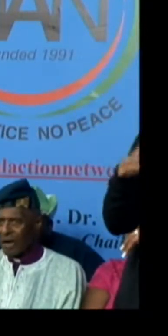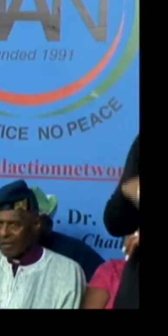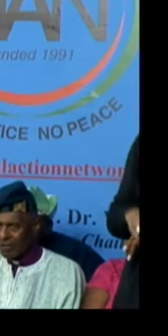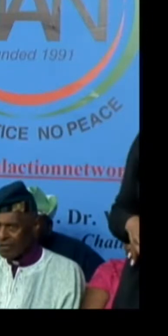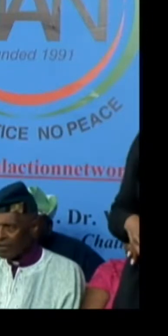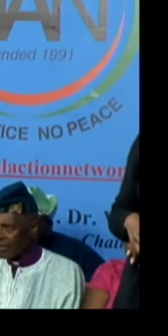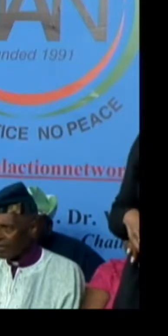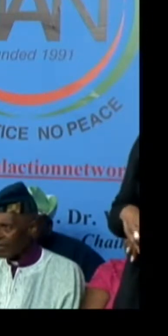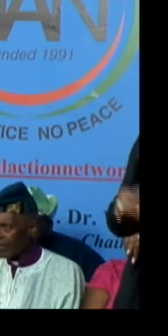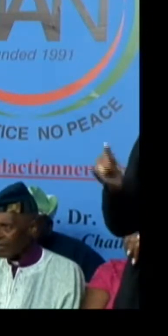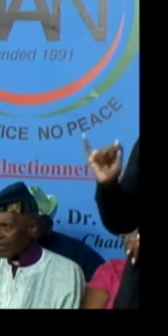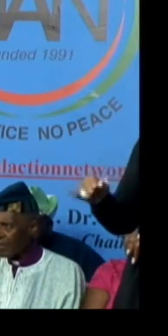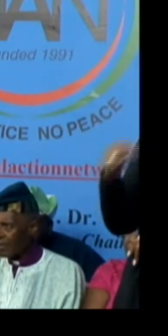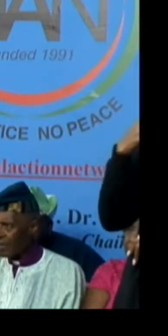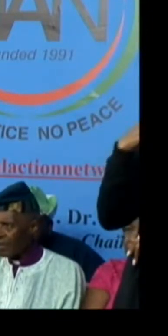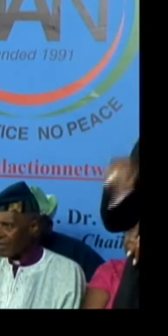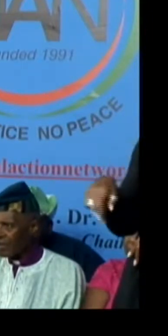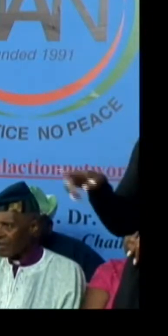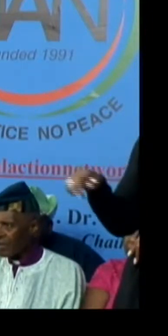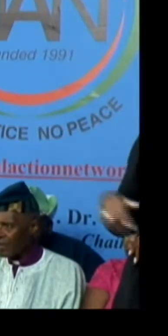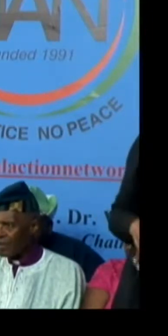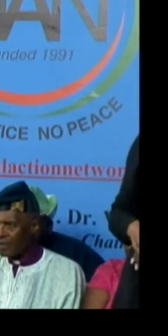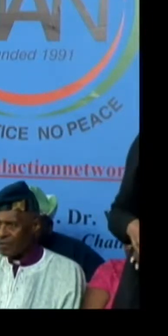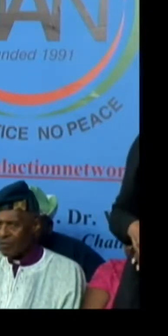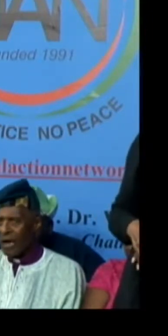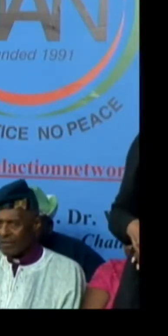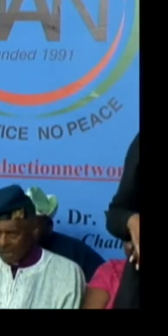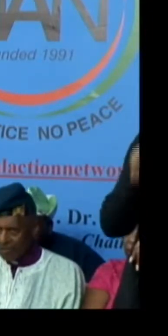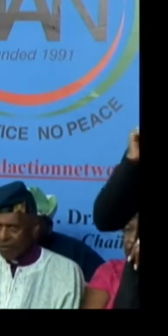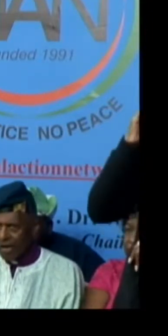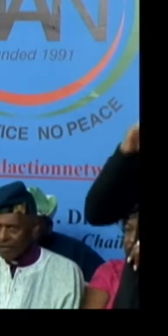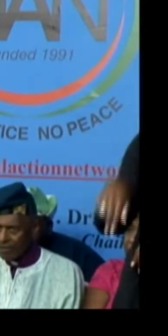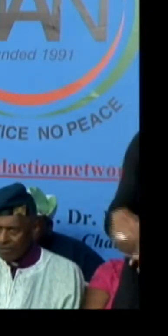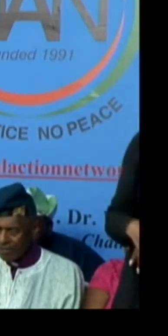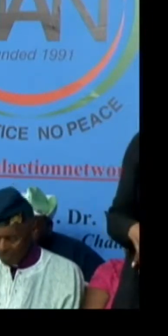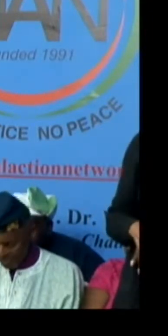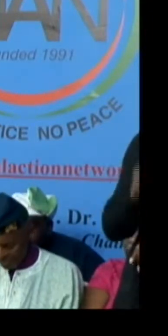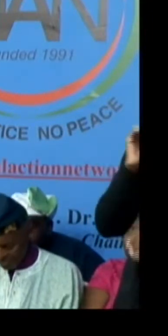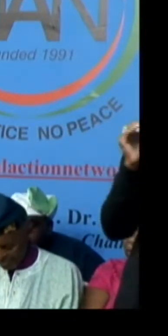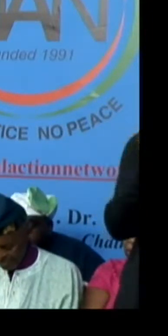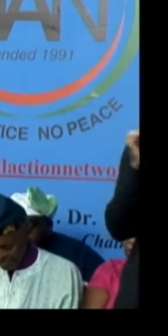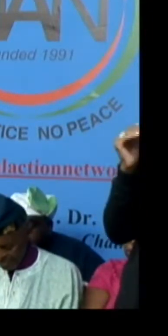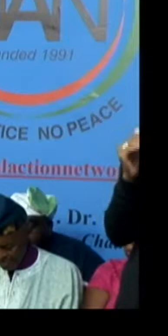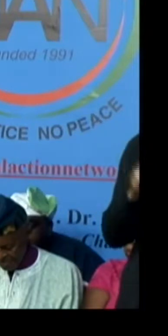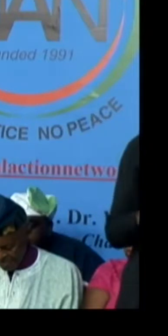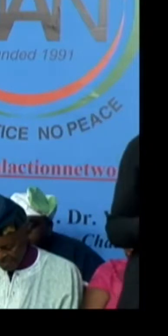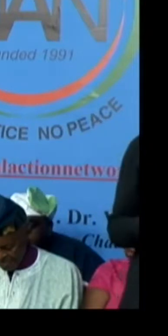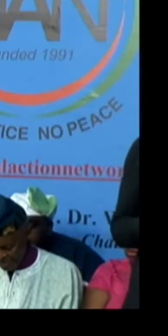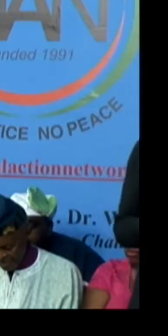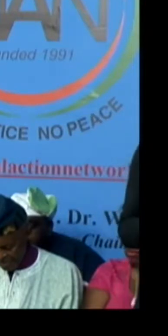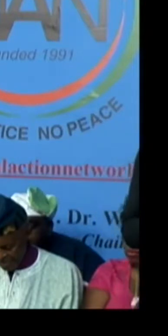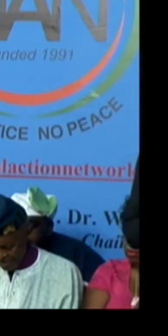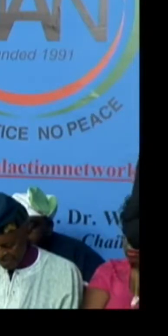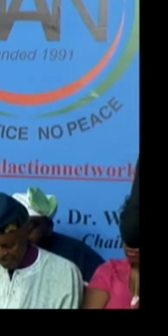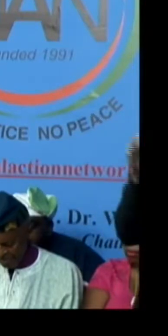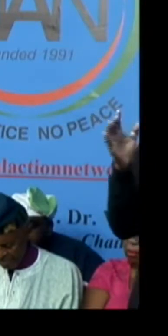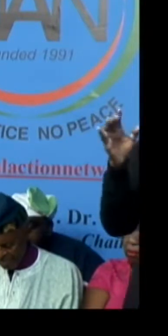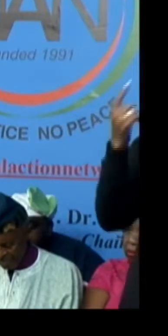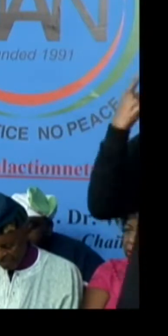people that had not even stood before the bar of justice? And if those that are enforcing the